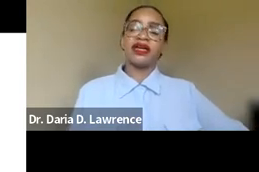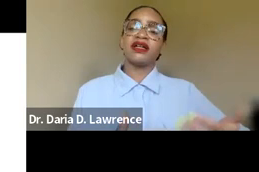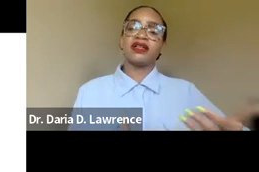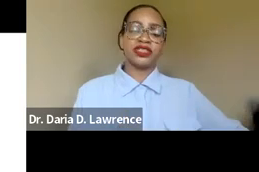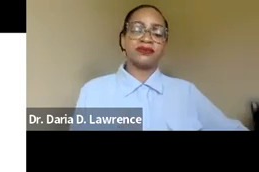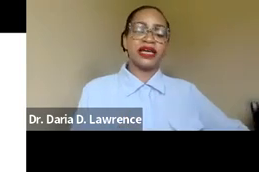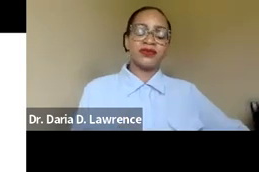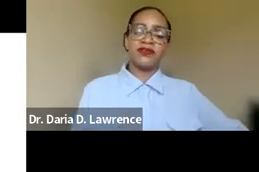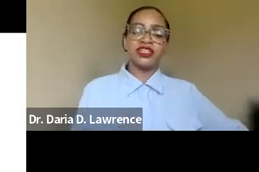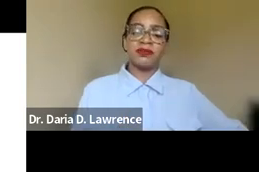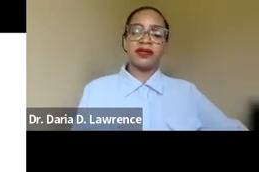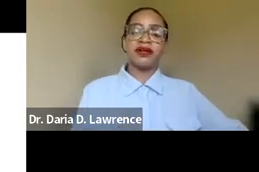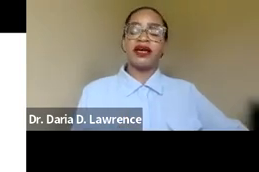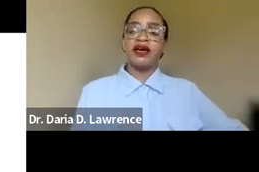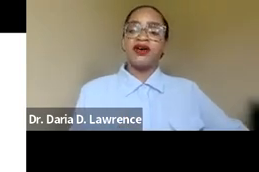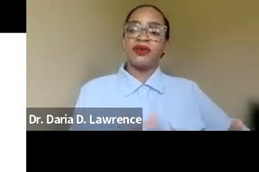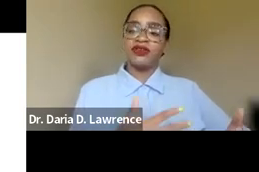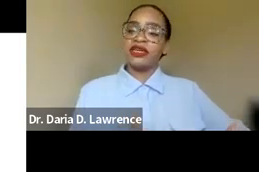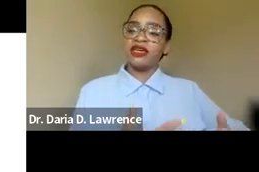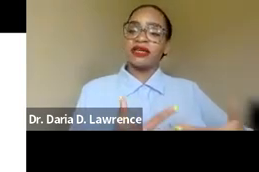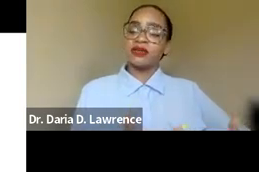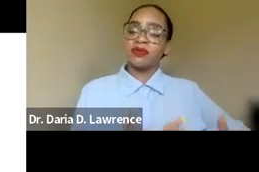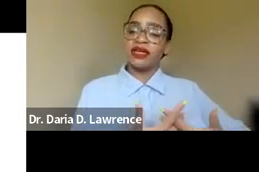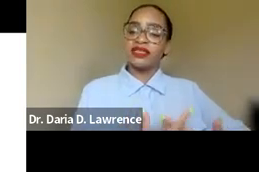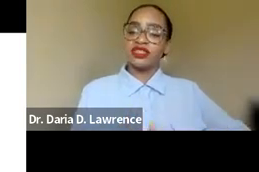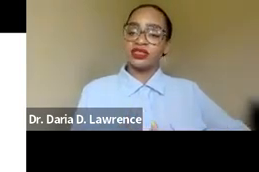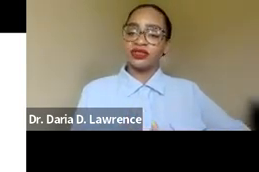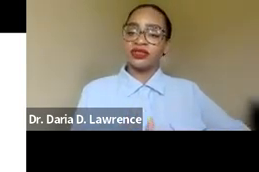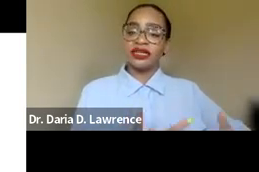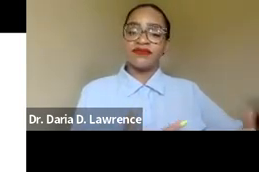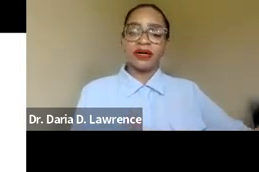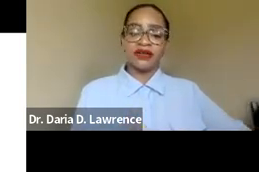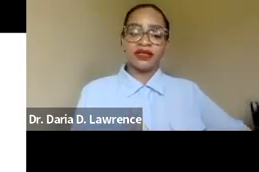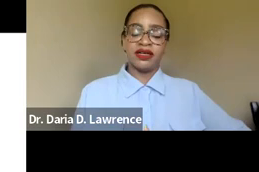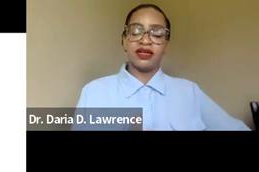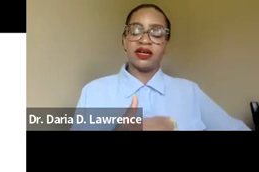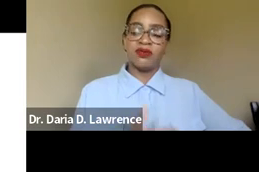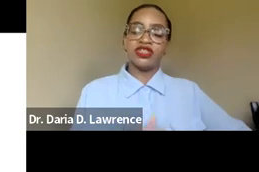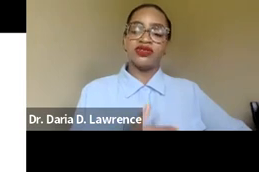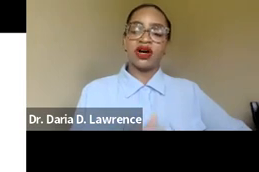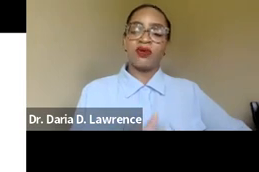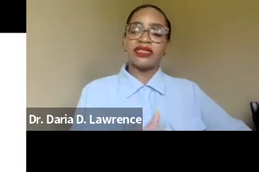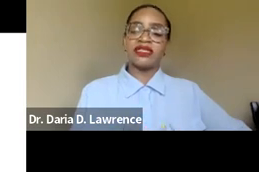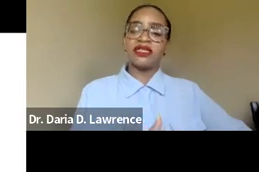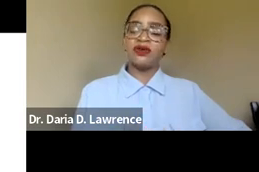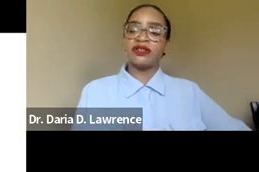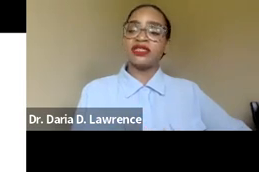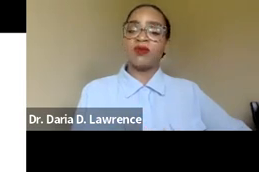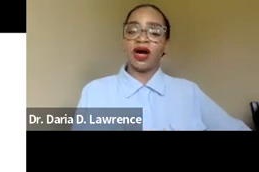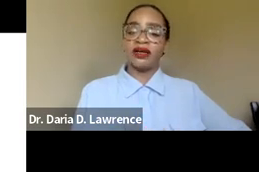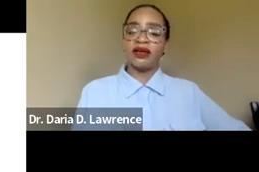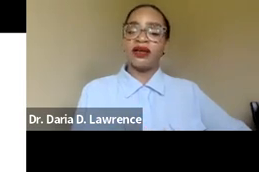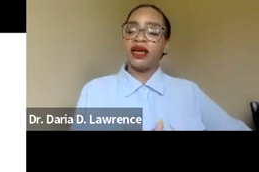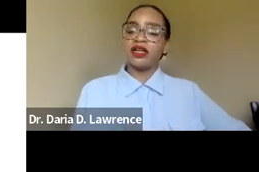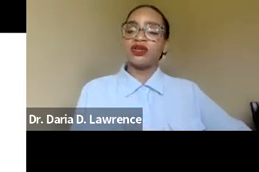So in conclusion, as we finish up here, when you're thinking about supporting these children that live in poverty, I want you to always seek to